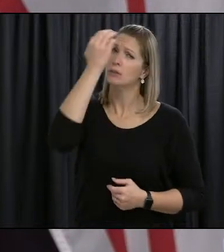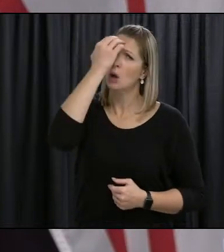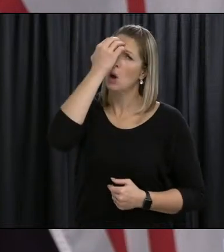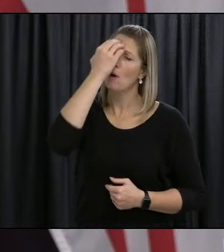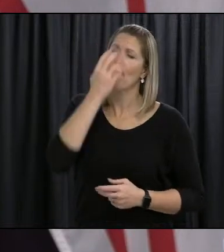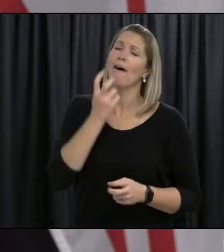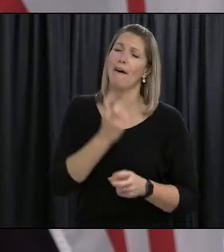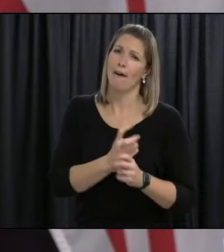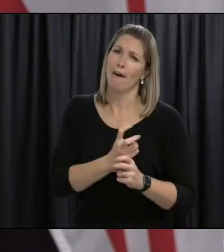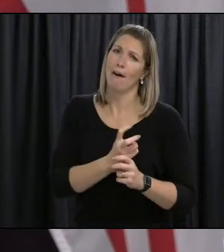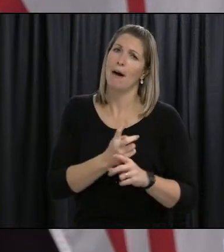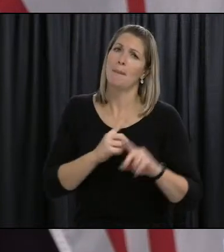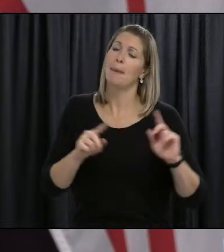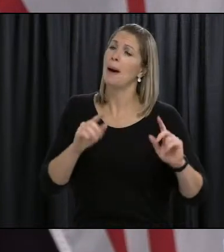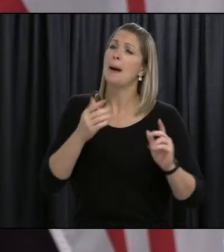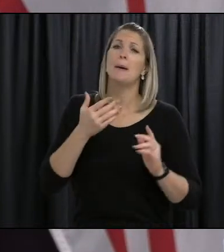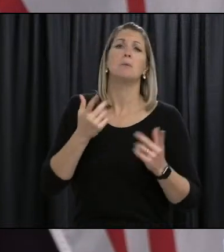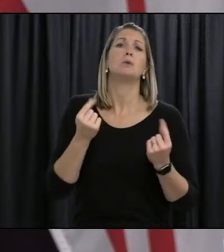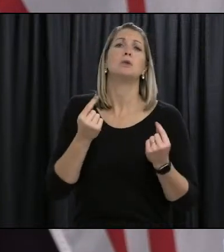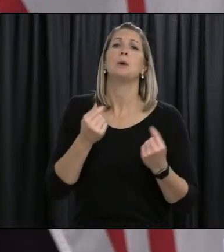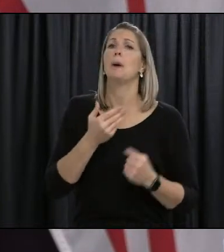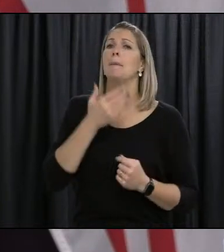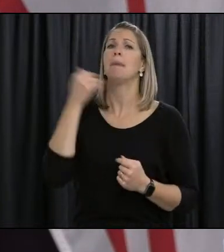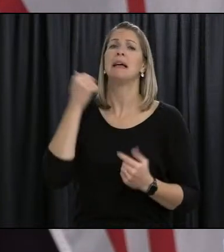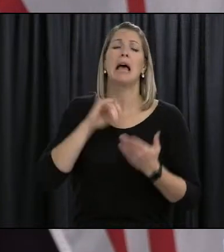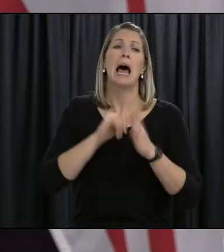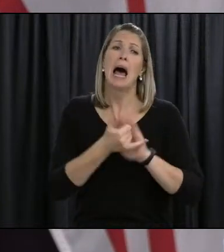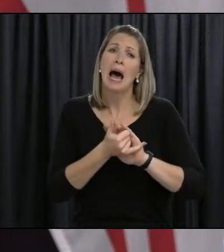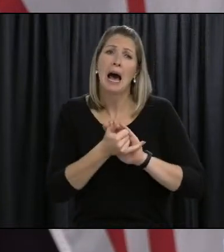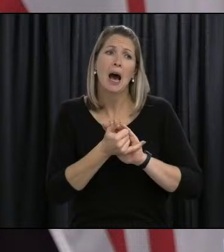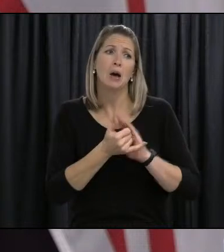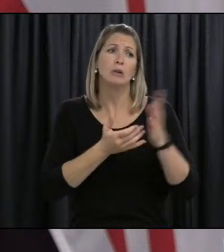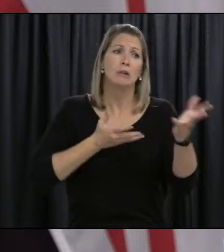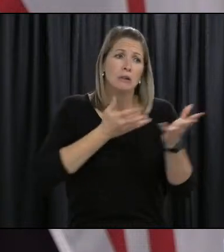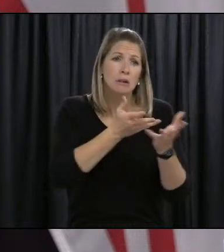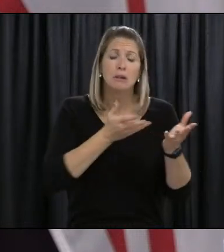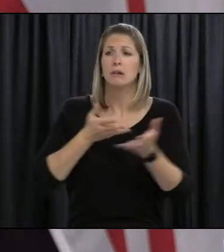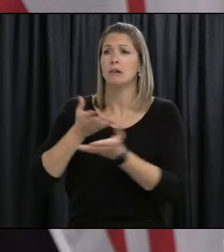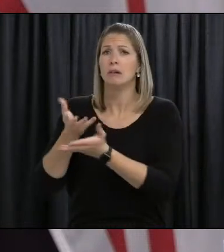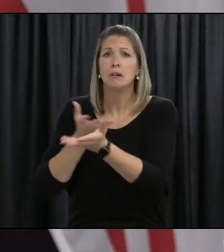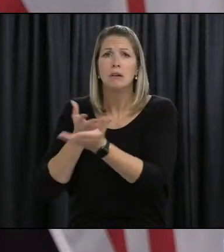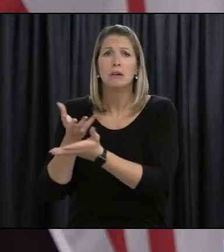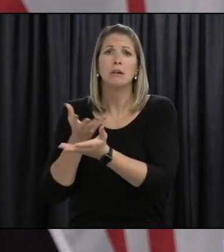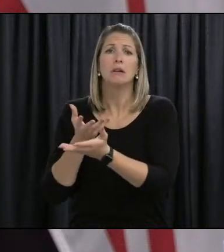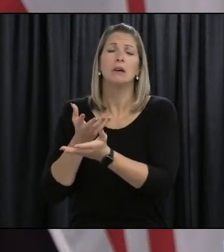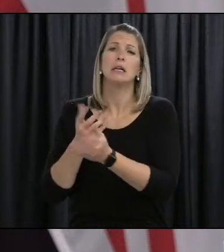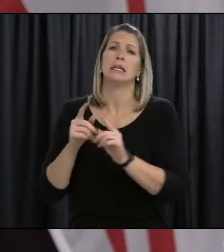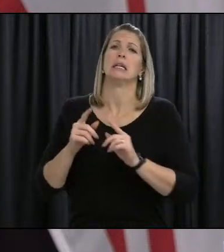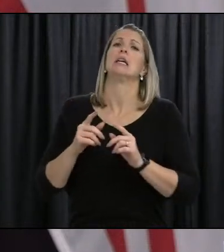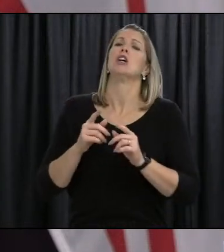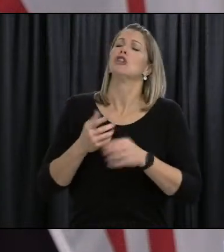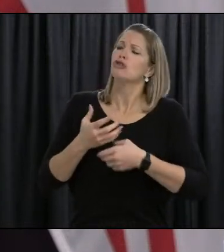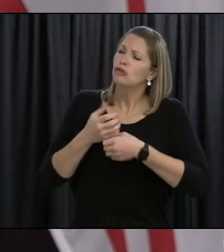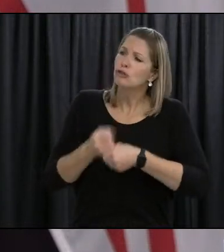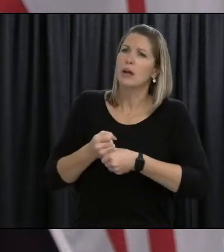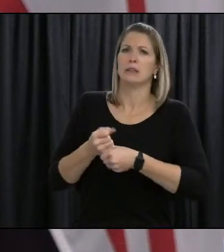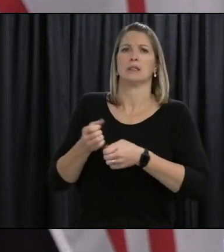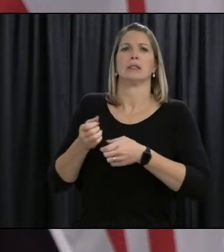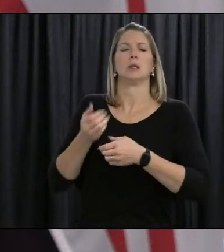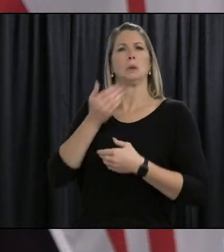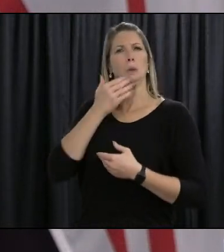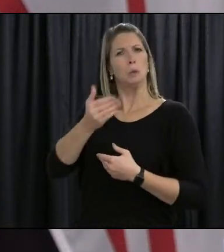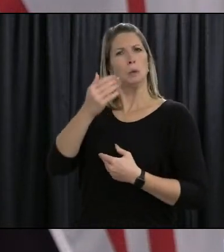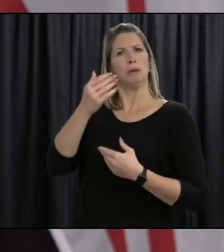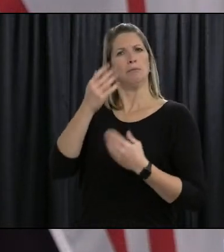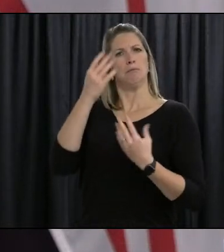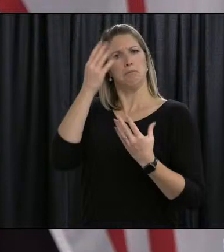best antidote to that is what Dr. Fitzgerald referred to about safe and reliable, trustworthy